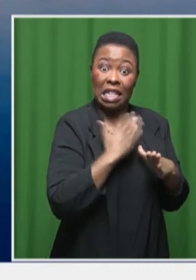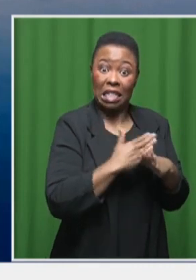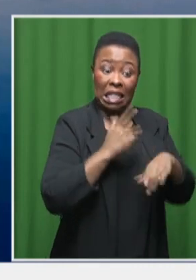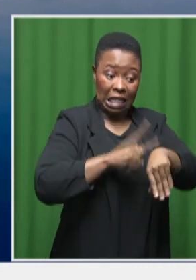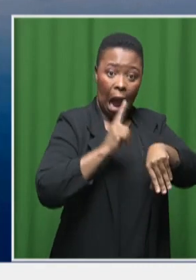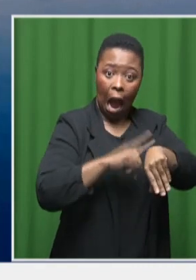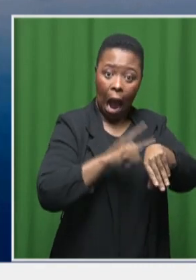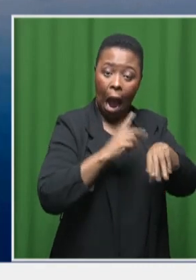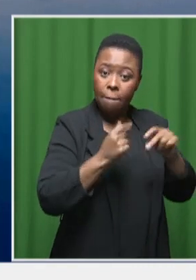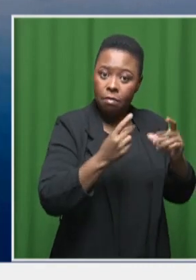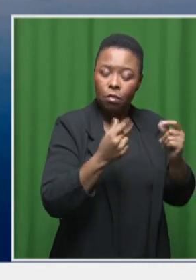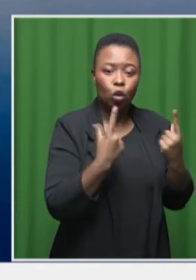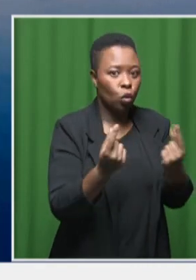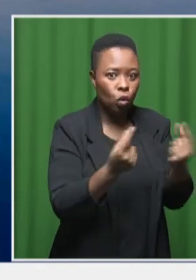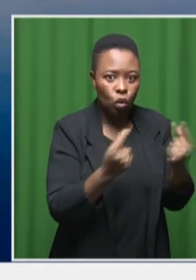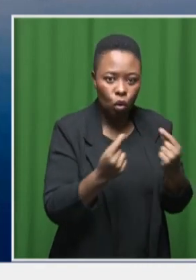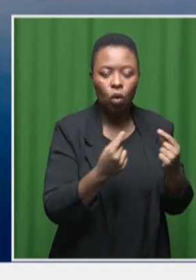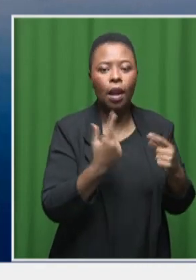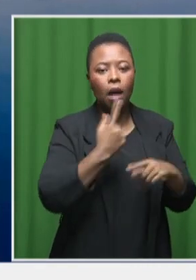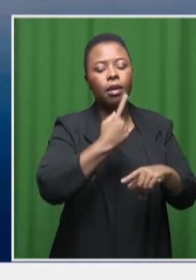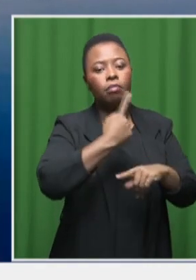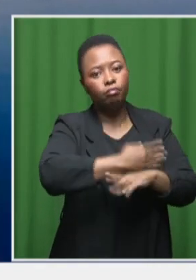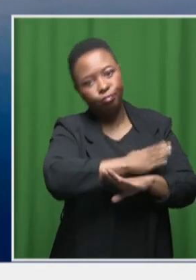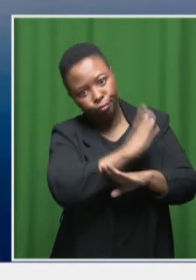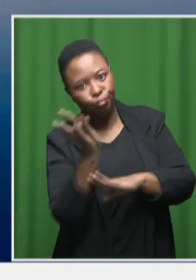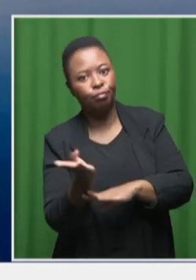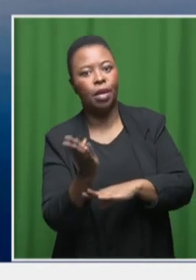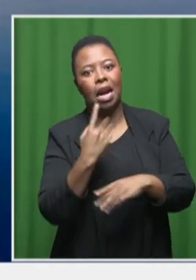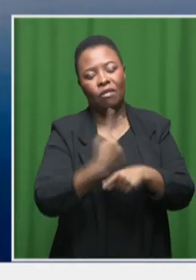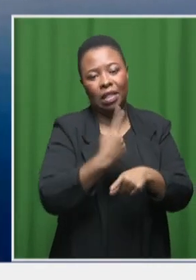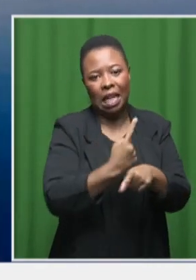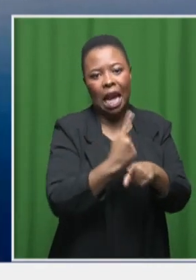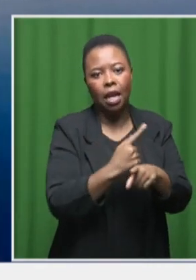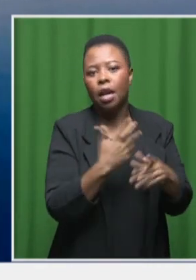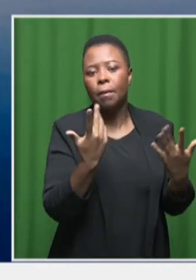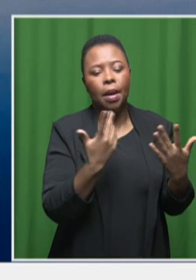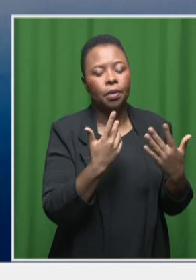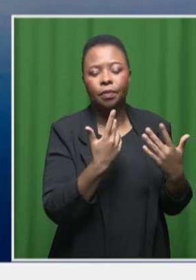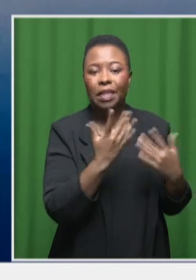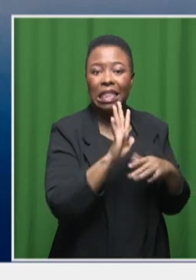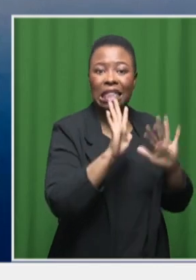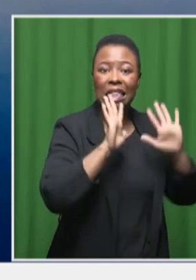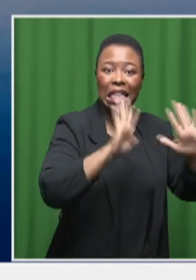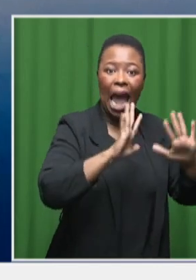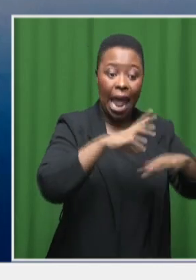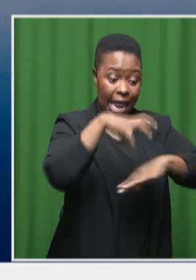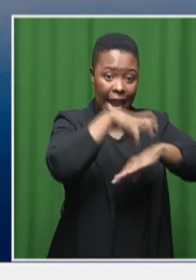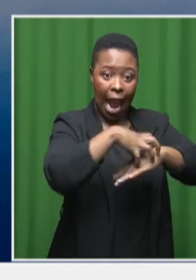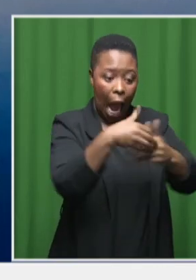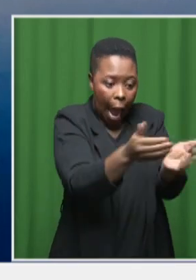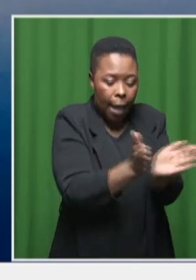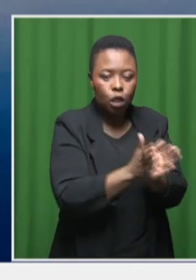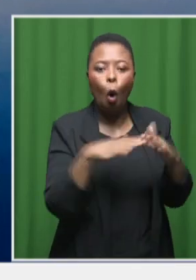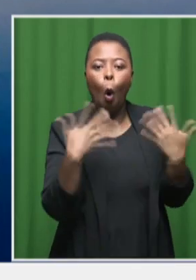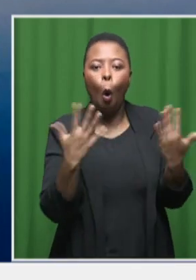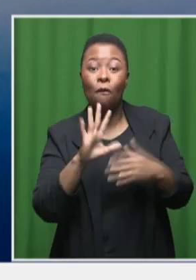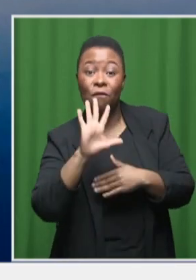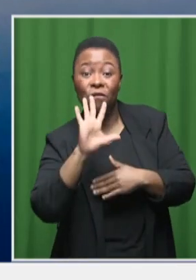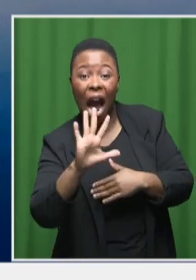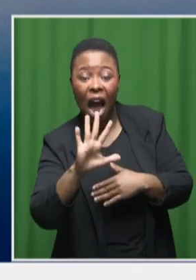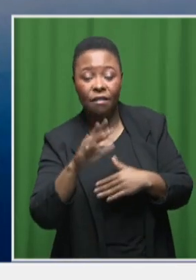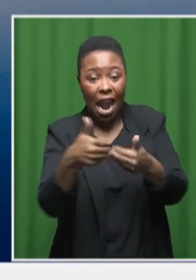So basically, I always work on a deadline, whether I have 10 cakes, 5 cakes a week. If